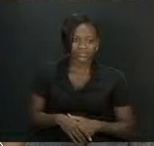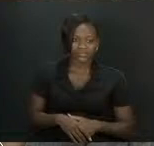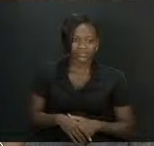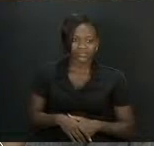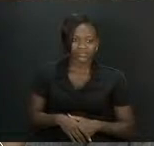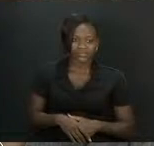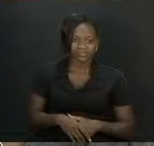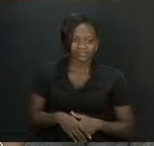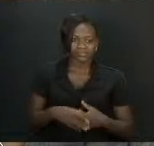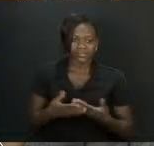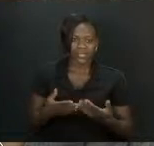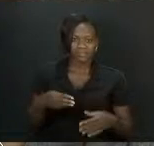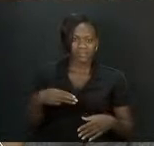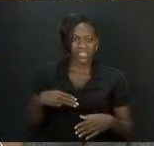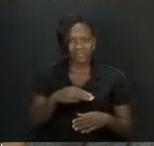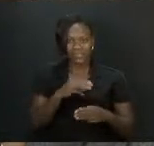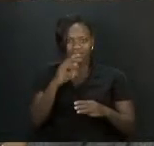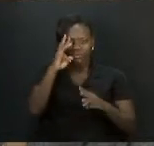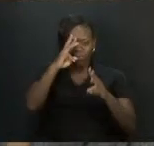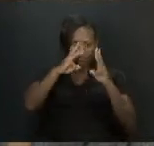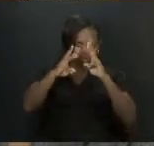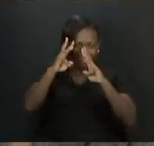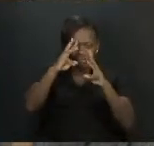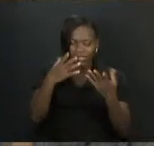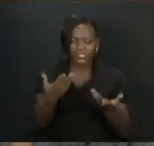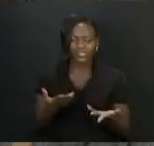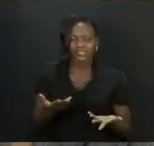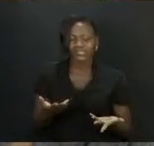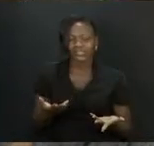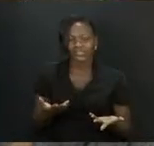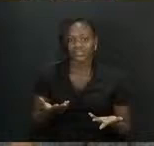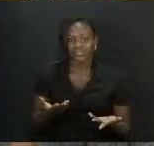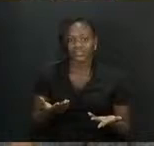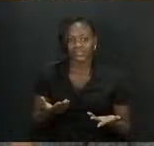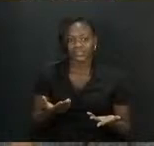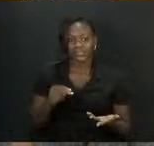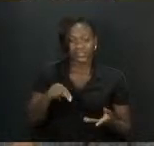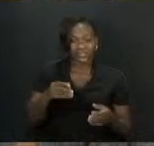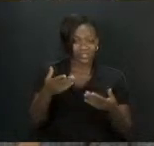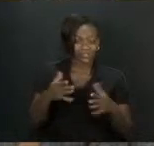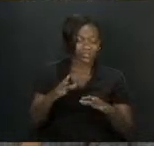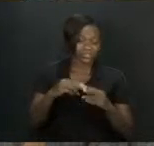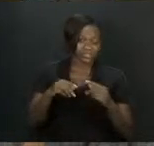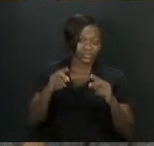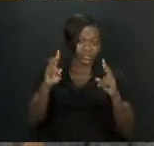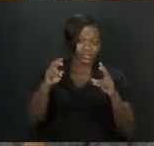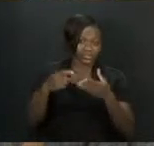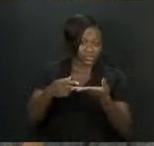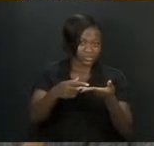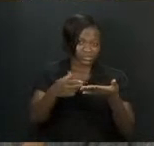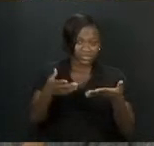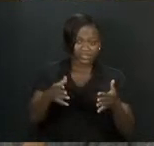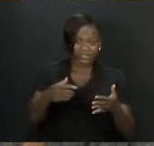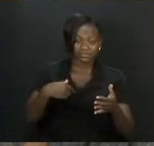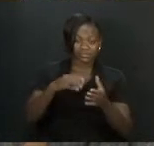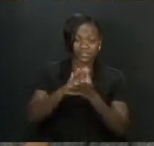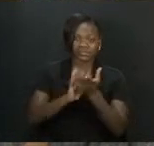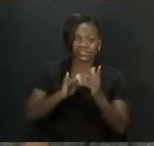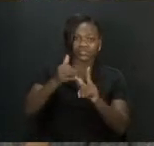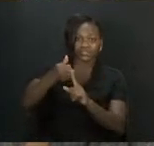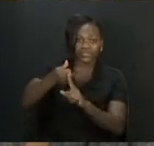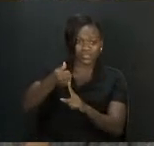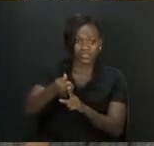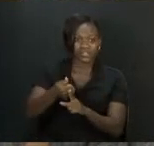put members on suspense and all those. We need to be able to conclude this matter. And I believe with your good self